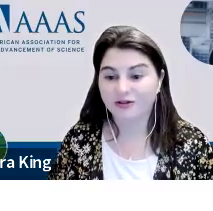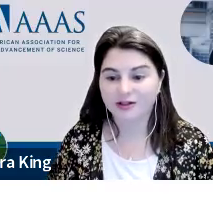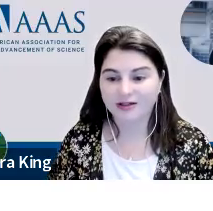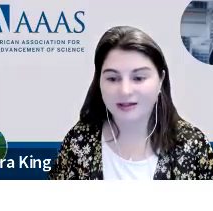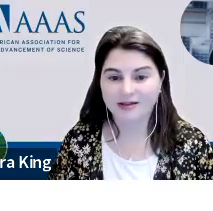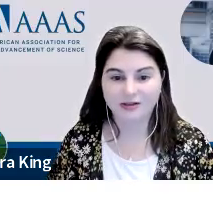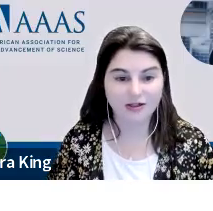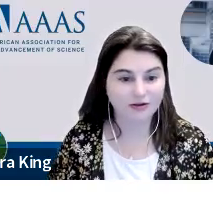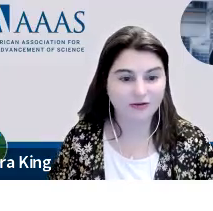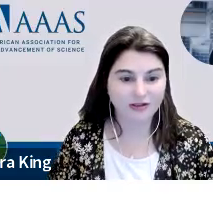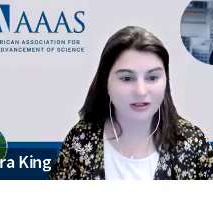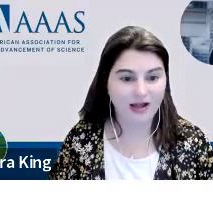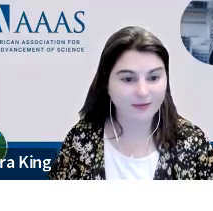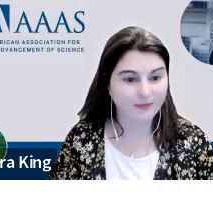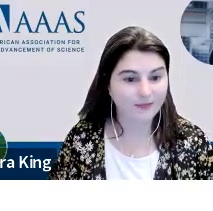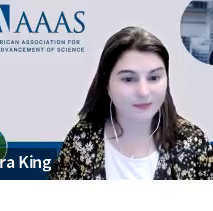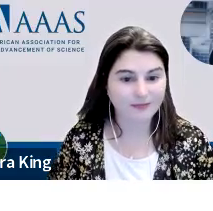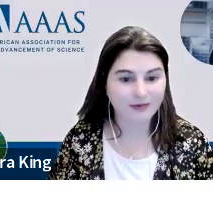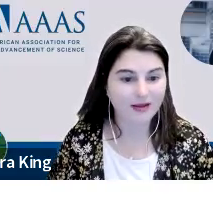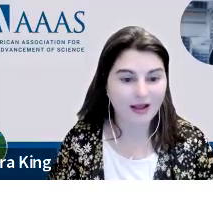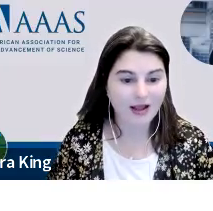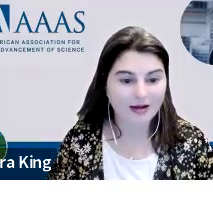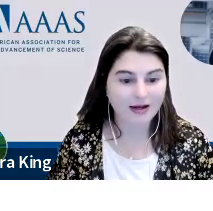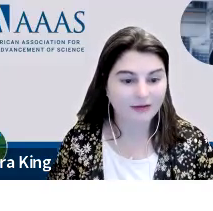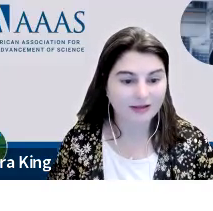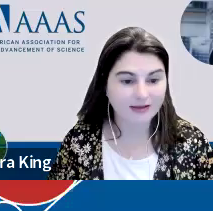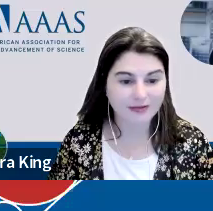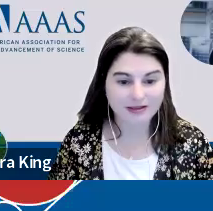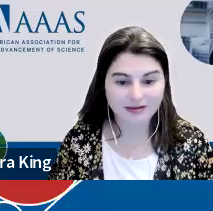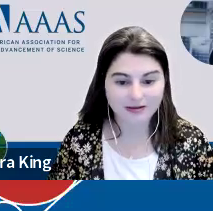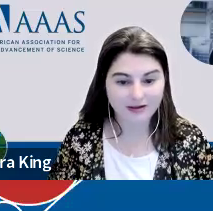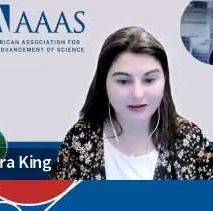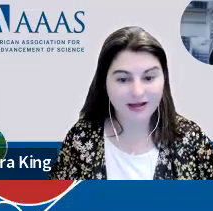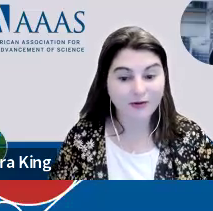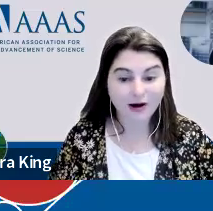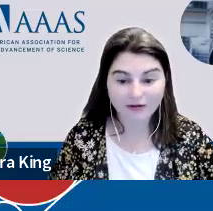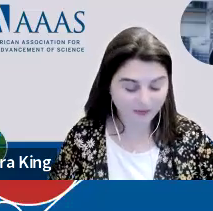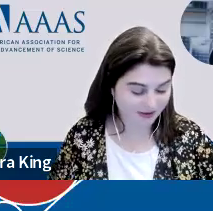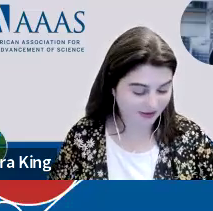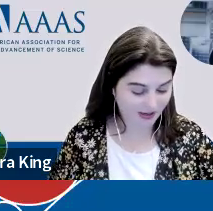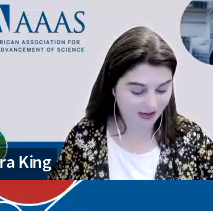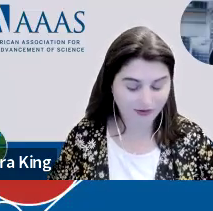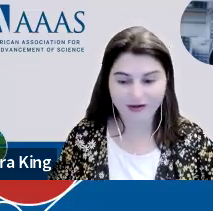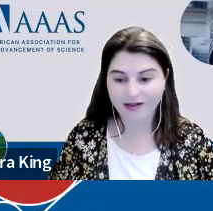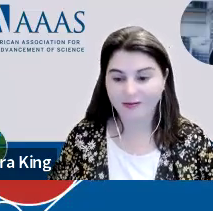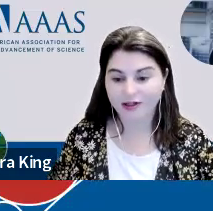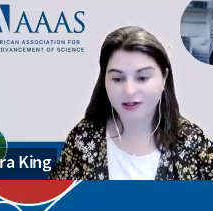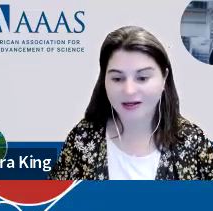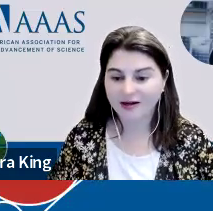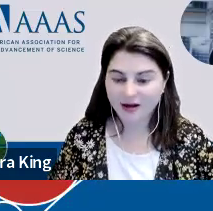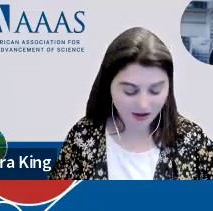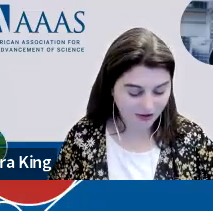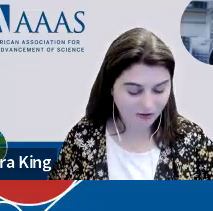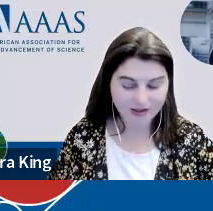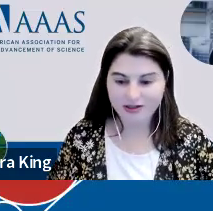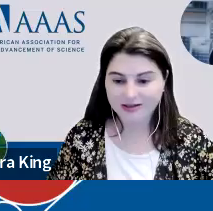put the registration links to each of those in the chat. And last slide, please. Thank you all for participating. We really